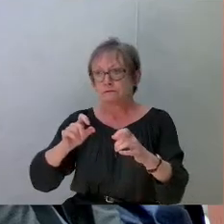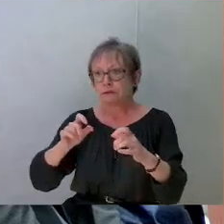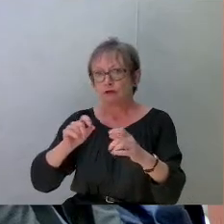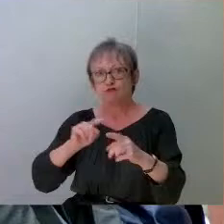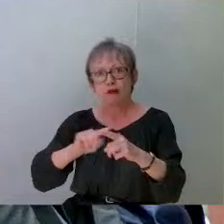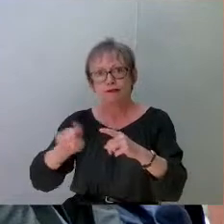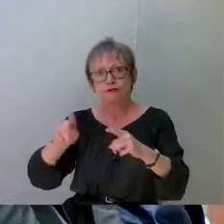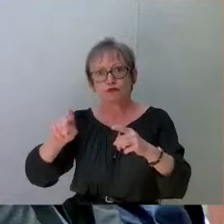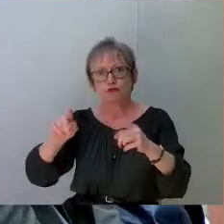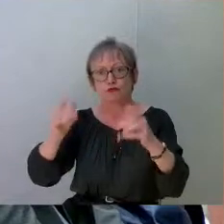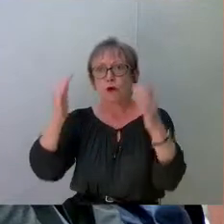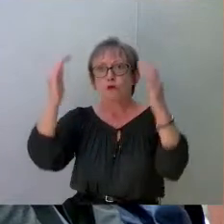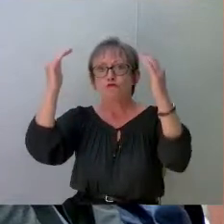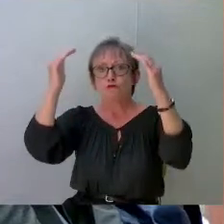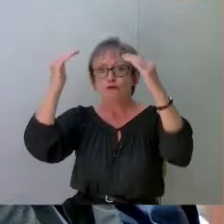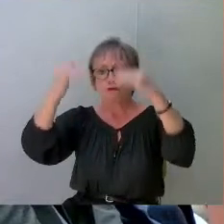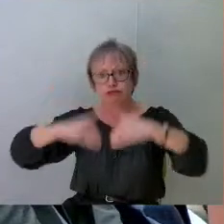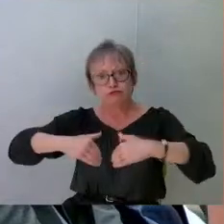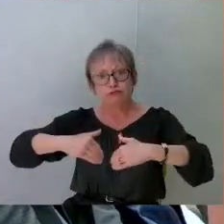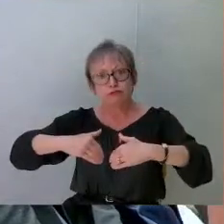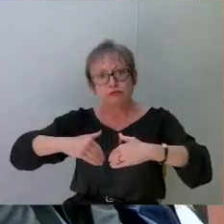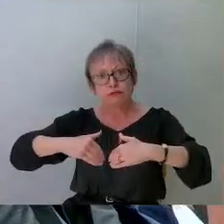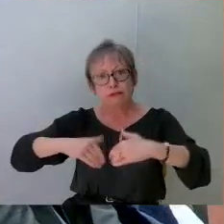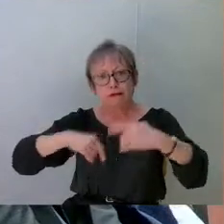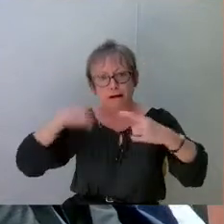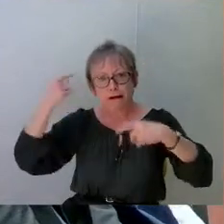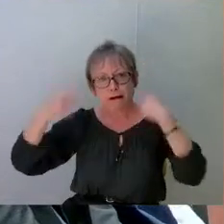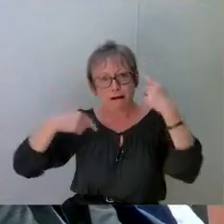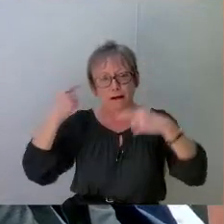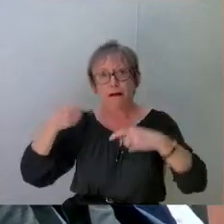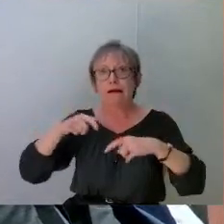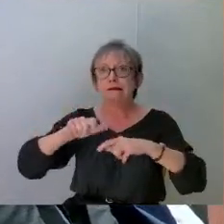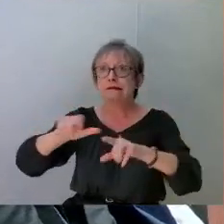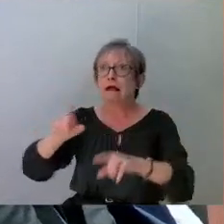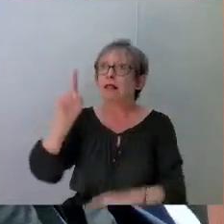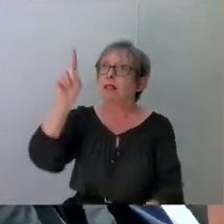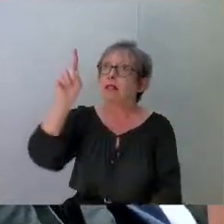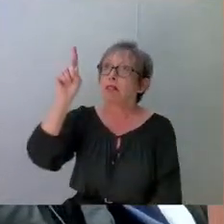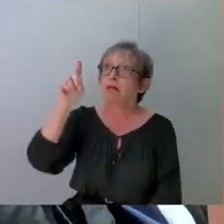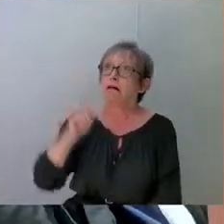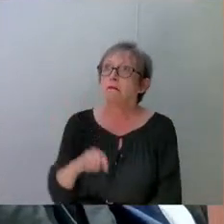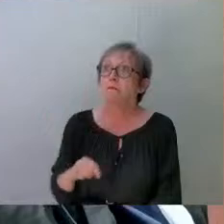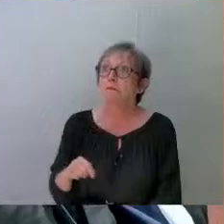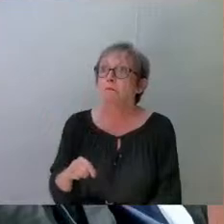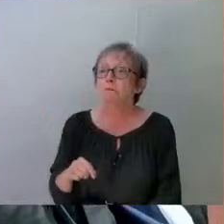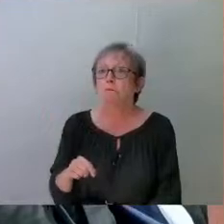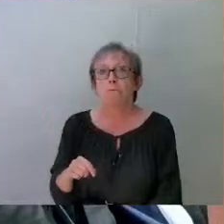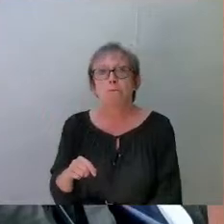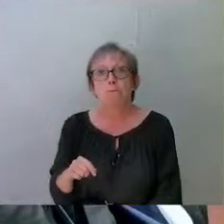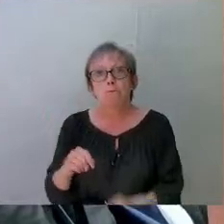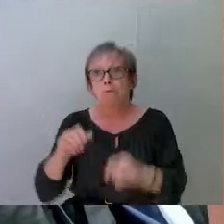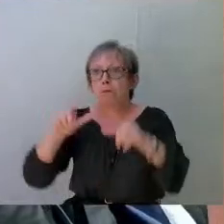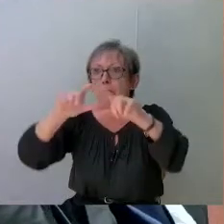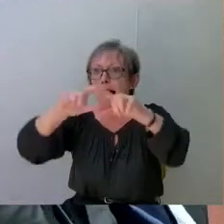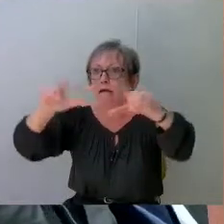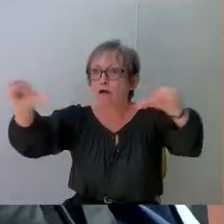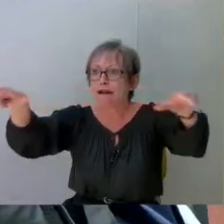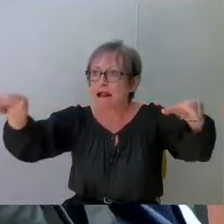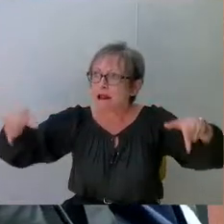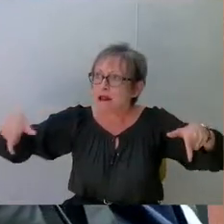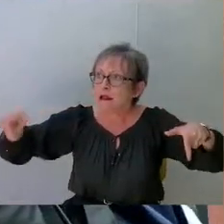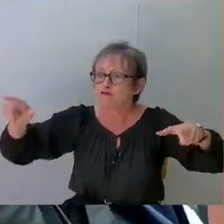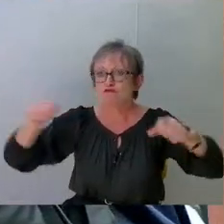trying to bring down the house. And it's still standing. The balconies are